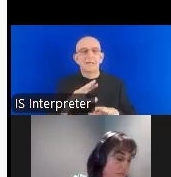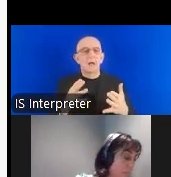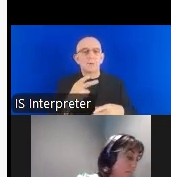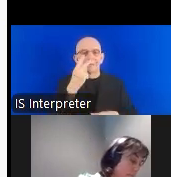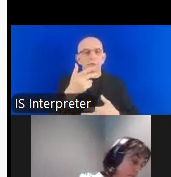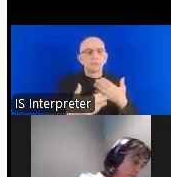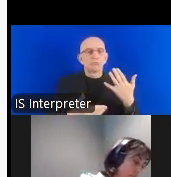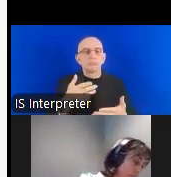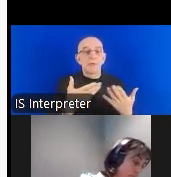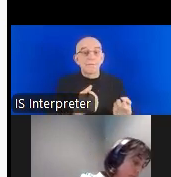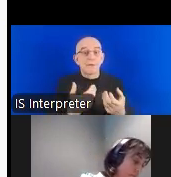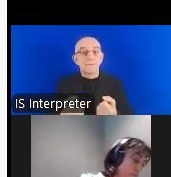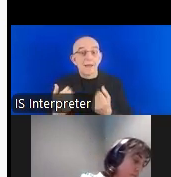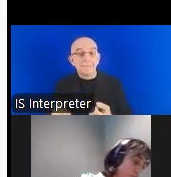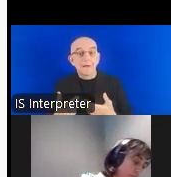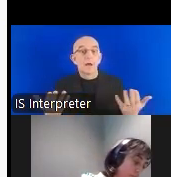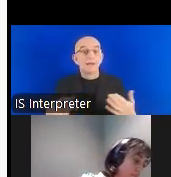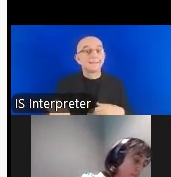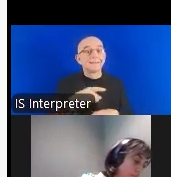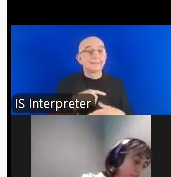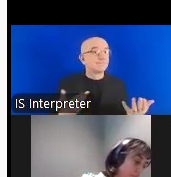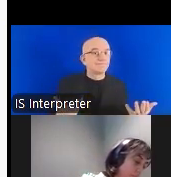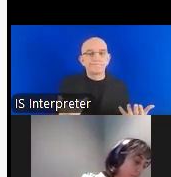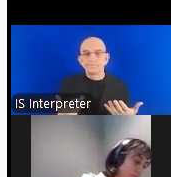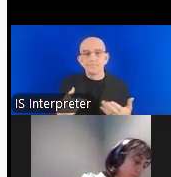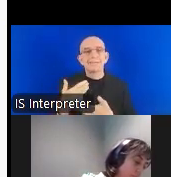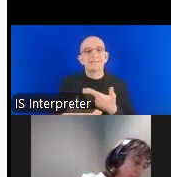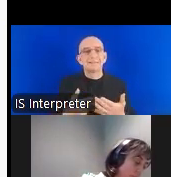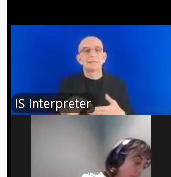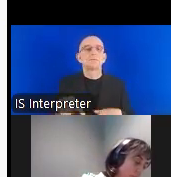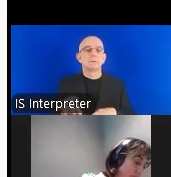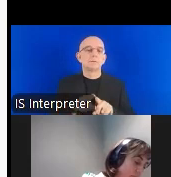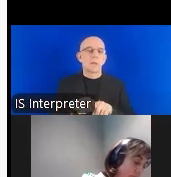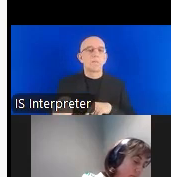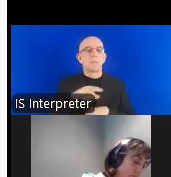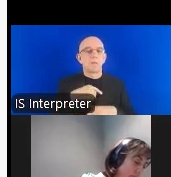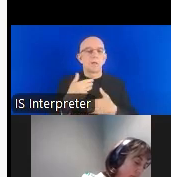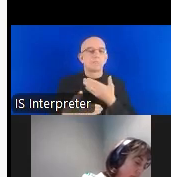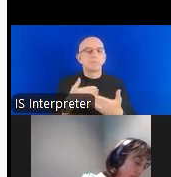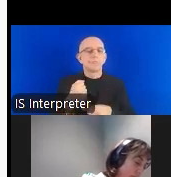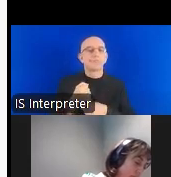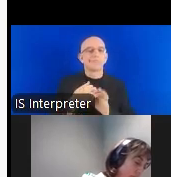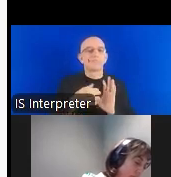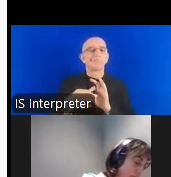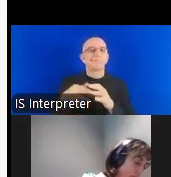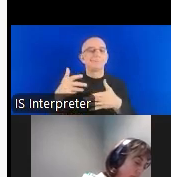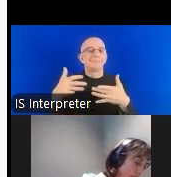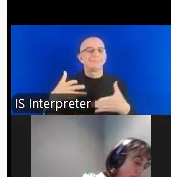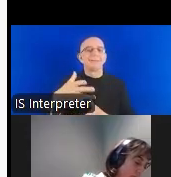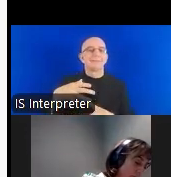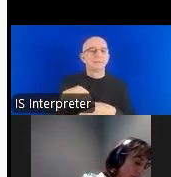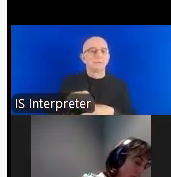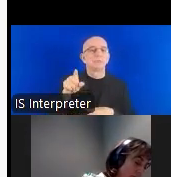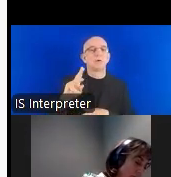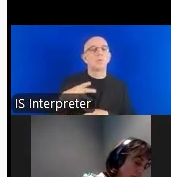into household level needs assessments in partnership with REACH. We have successfully included a set of